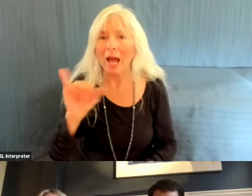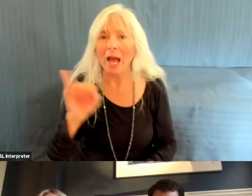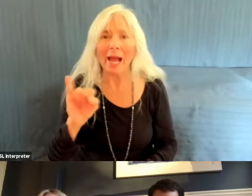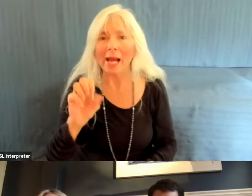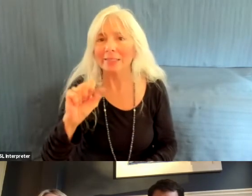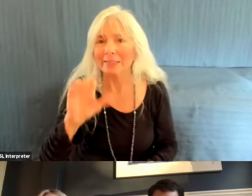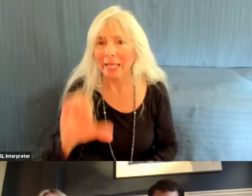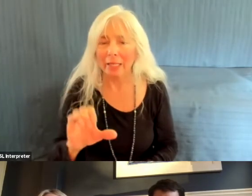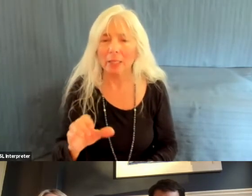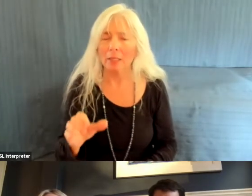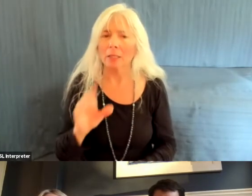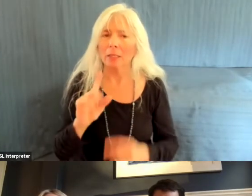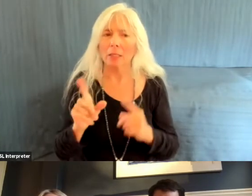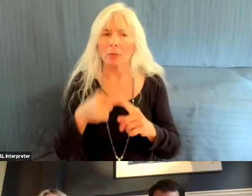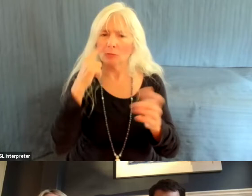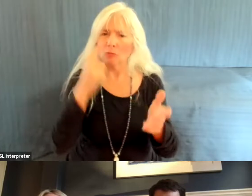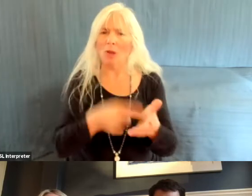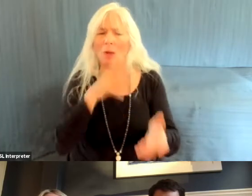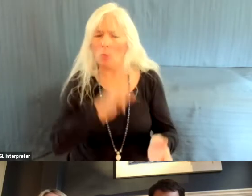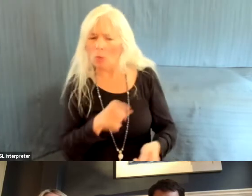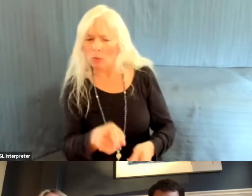were things that seemed different in his development?